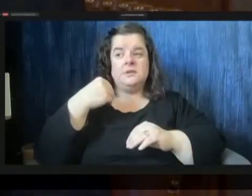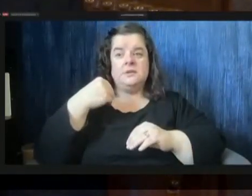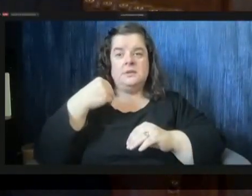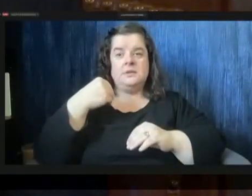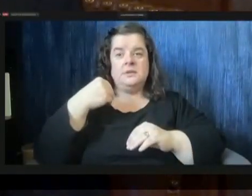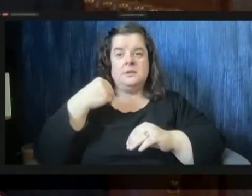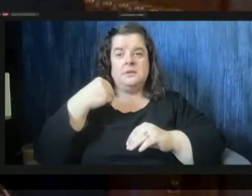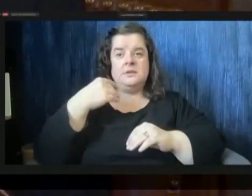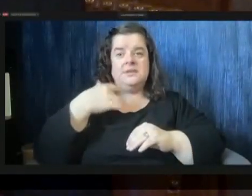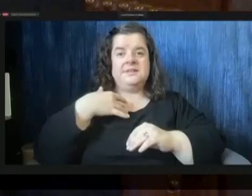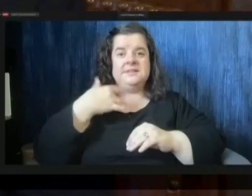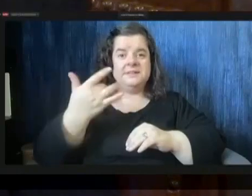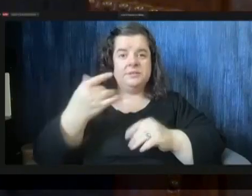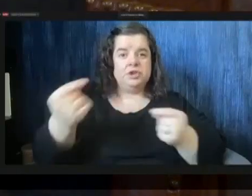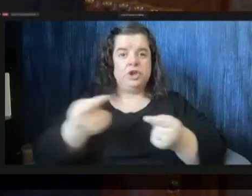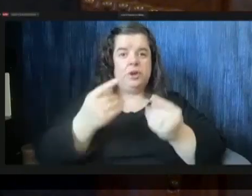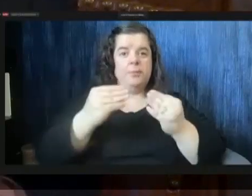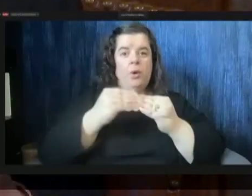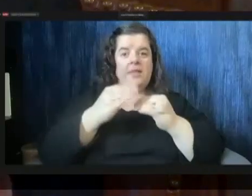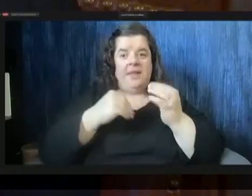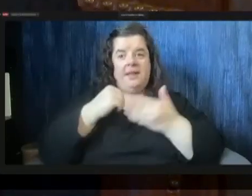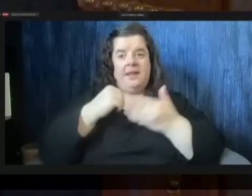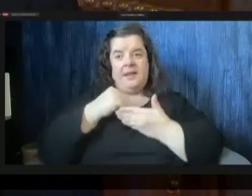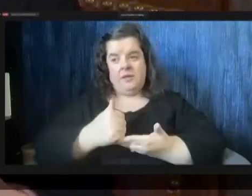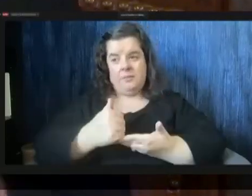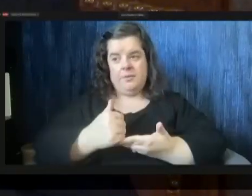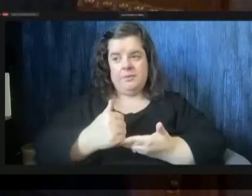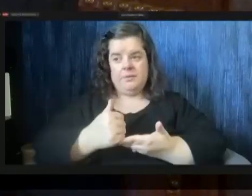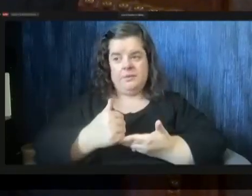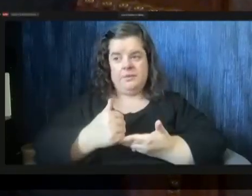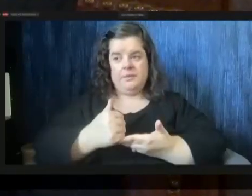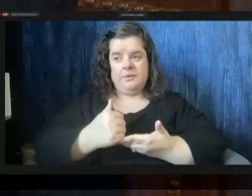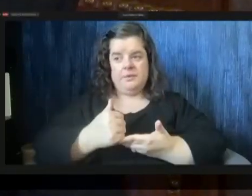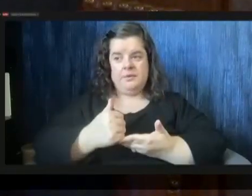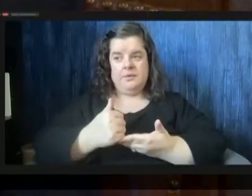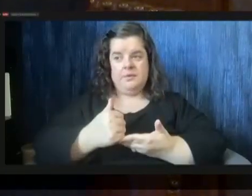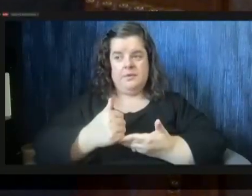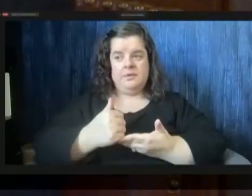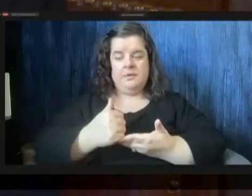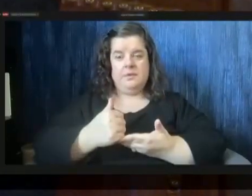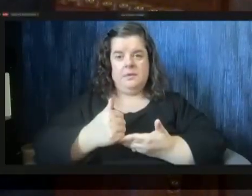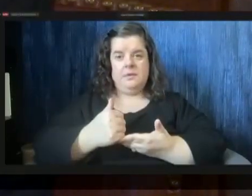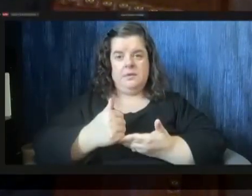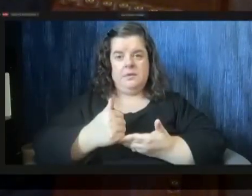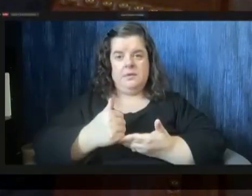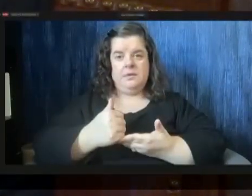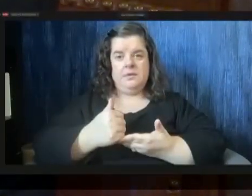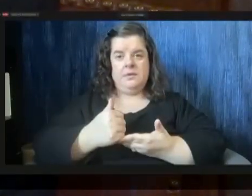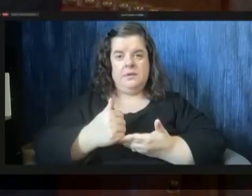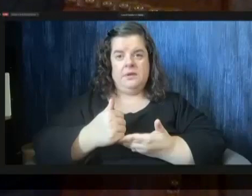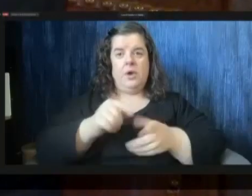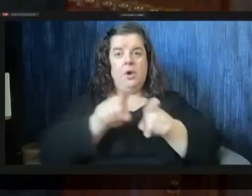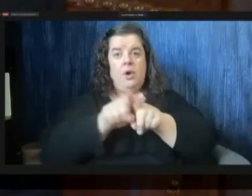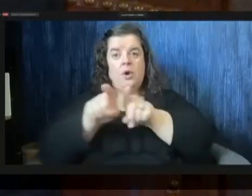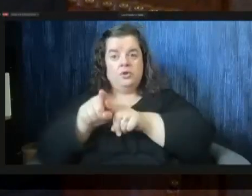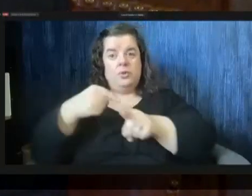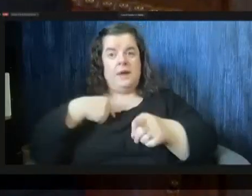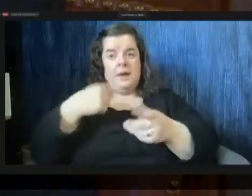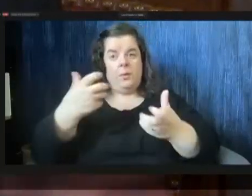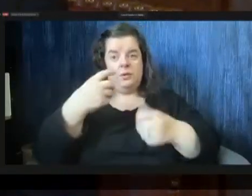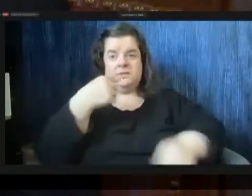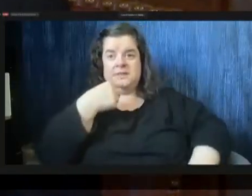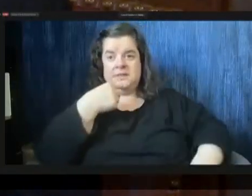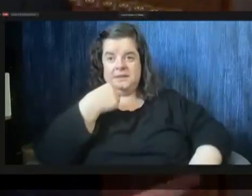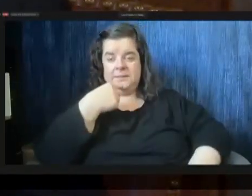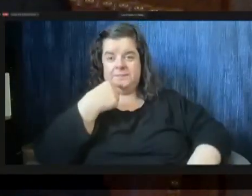hurt a little bit more than it's helped, just in these divisions. Whereas if And I also want to say, and again,